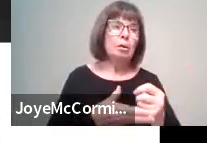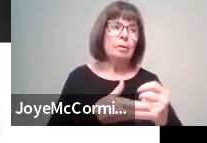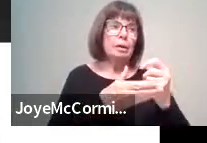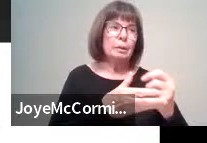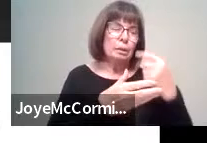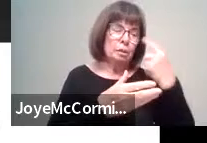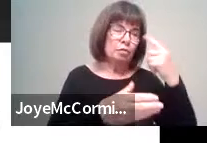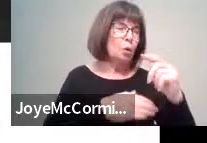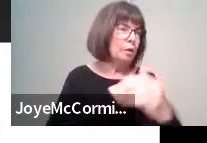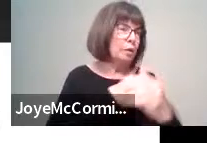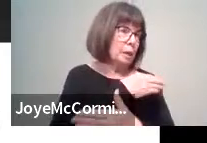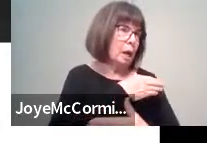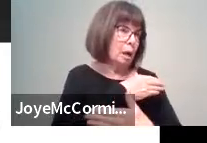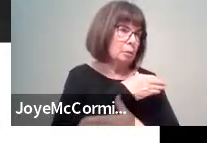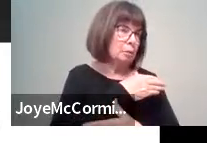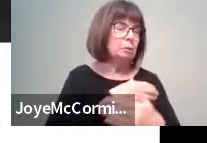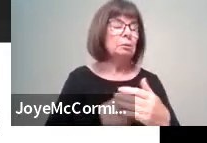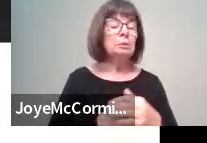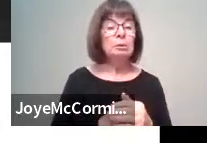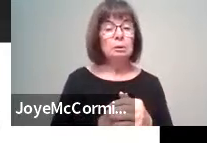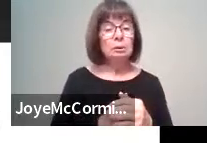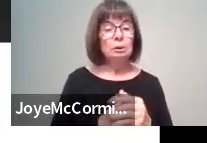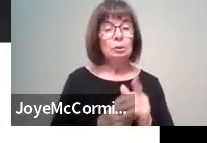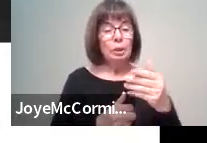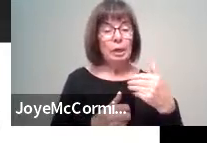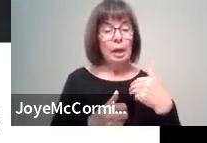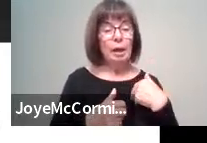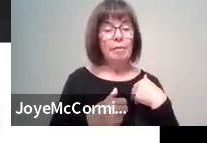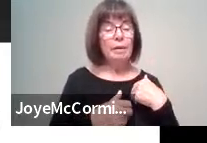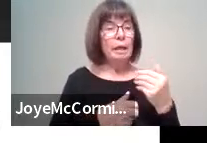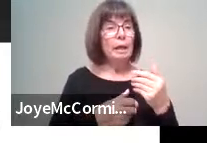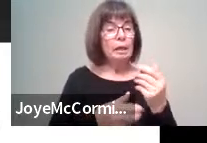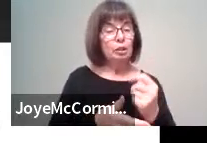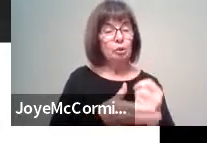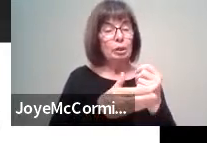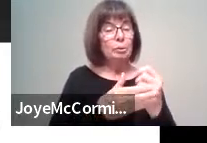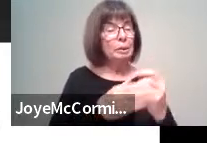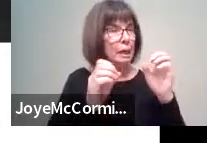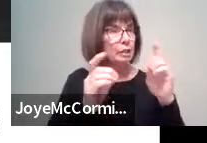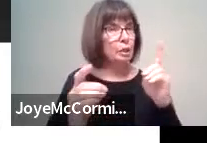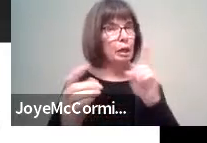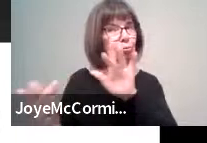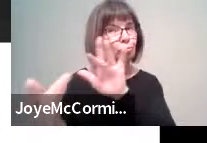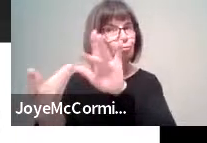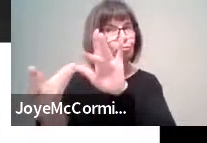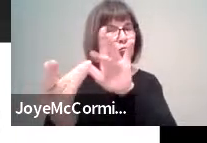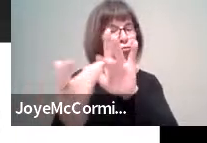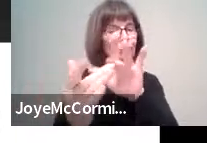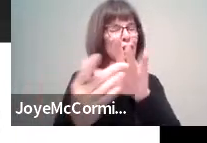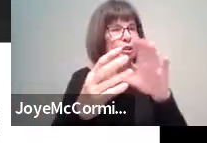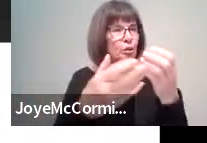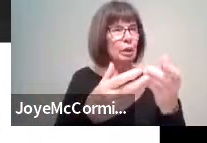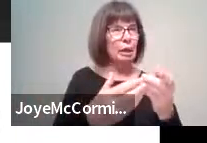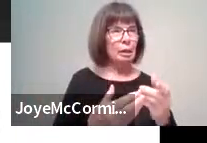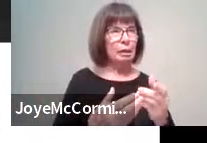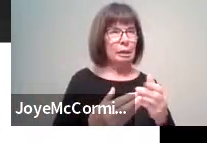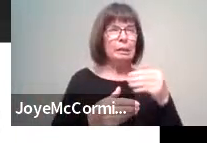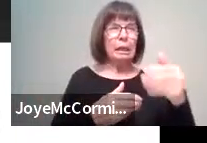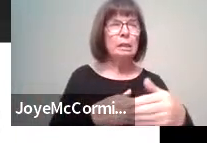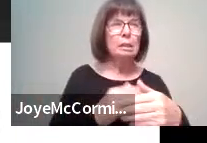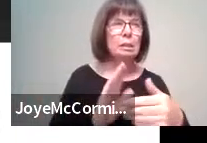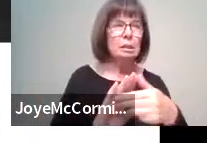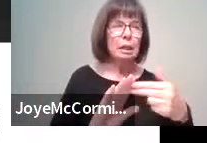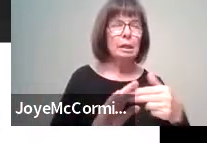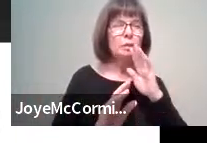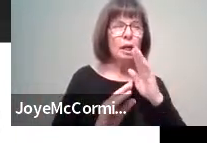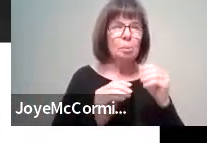then we also have a treatment education outreach group that calls people who are cases. And I'm going to talk about that in one more slide